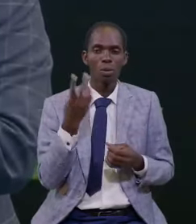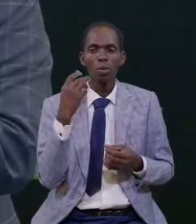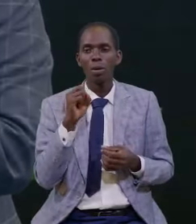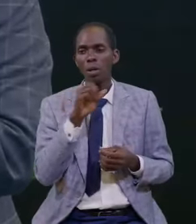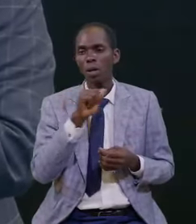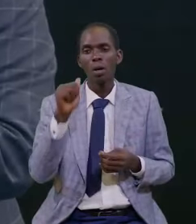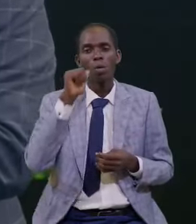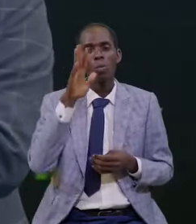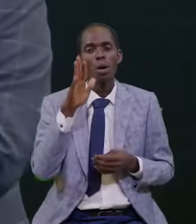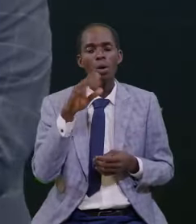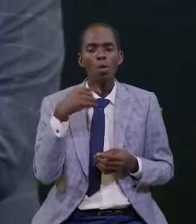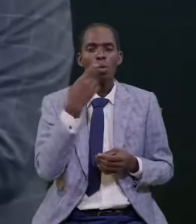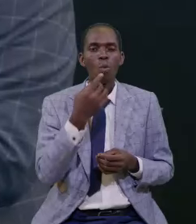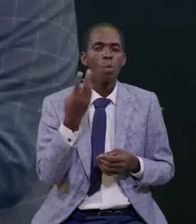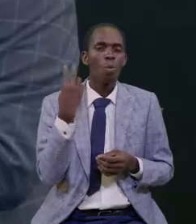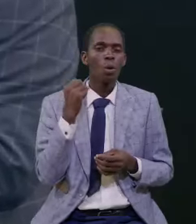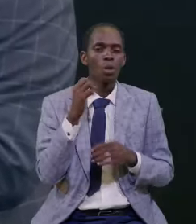who was caught